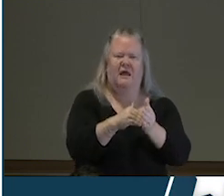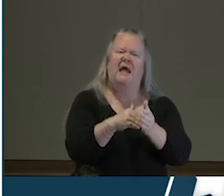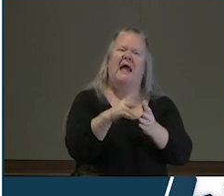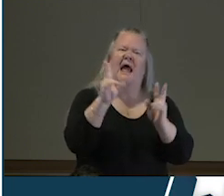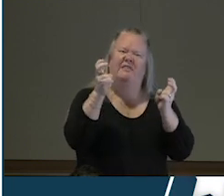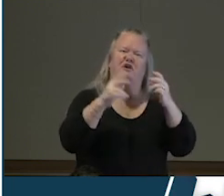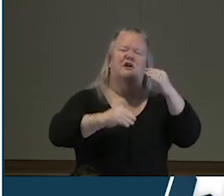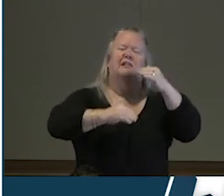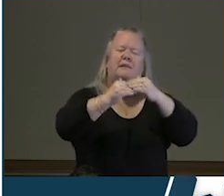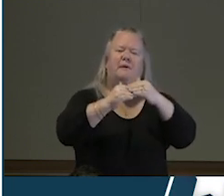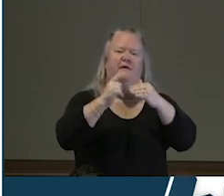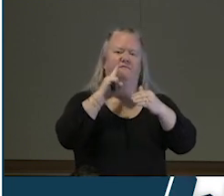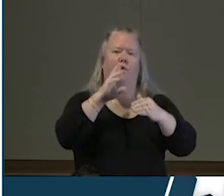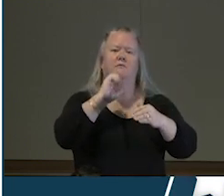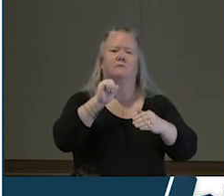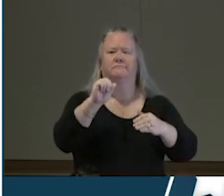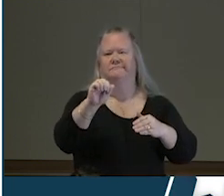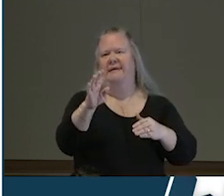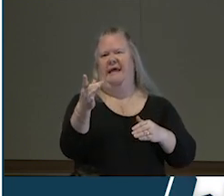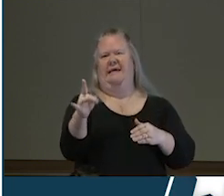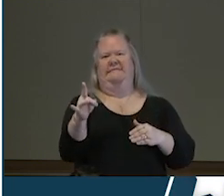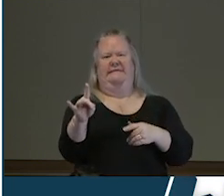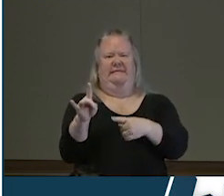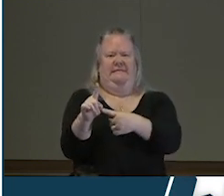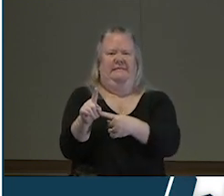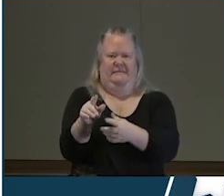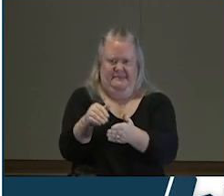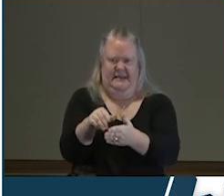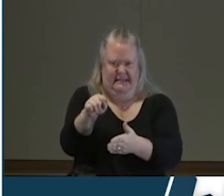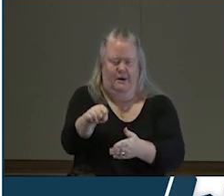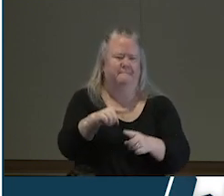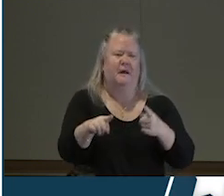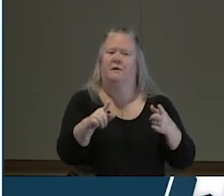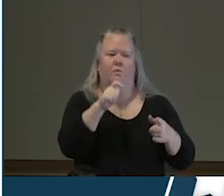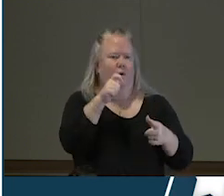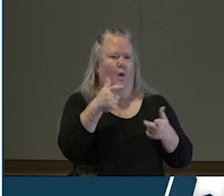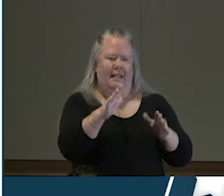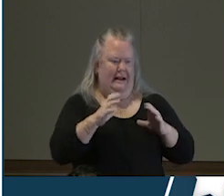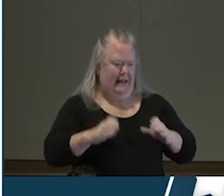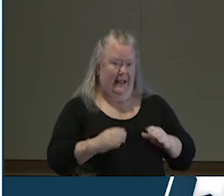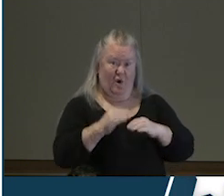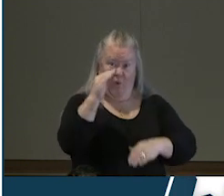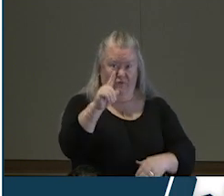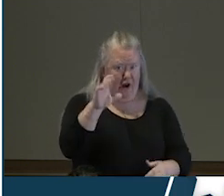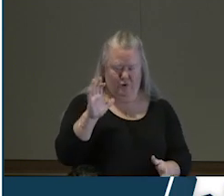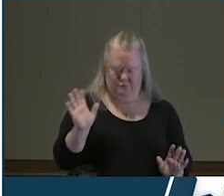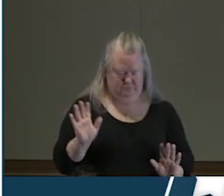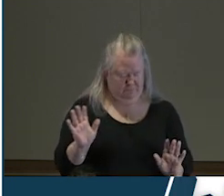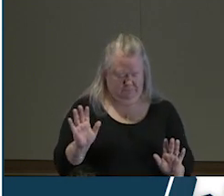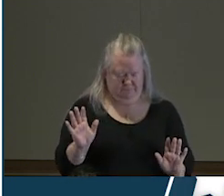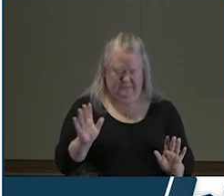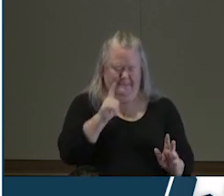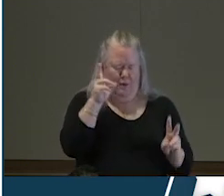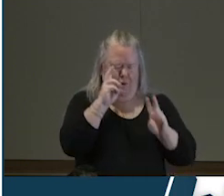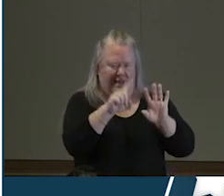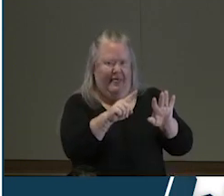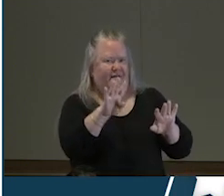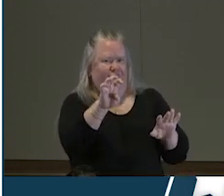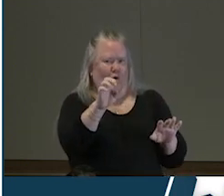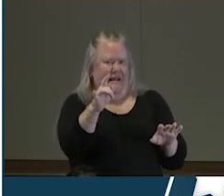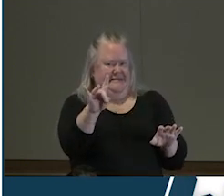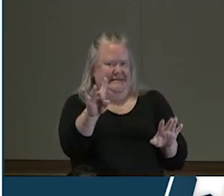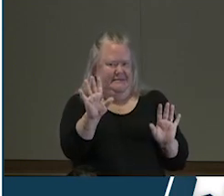technical limit, $418, that can be in the account, but we're never going to let a client get over 100. So I'm not really worried about that